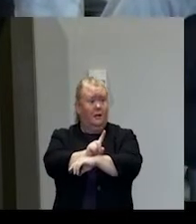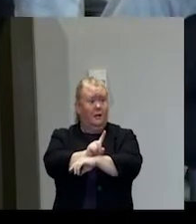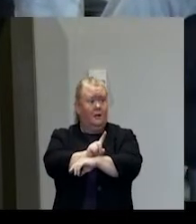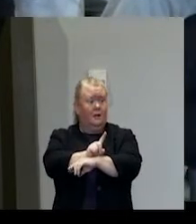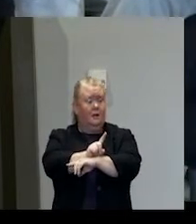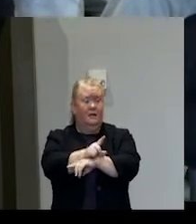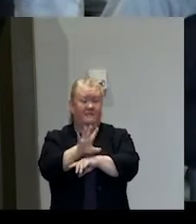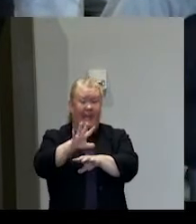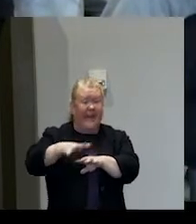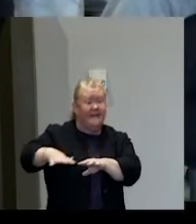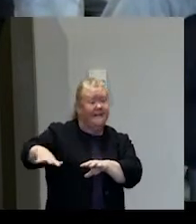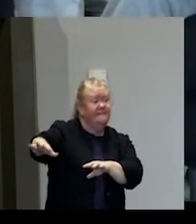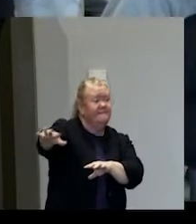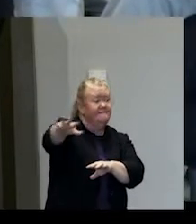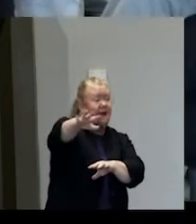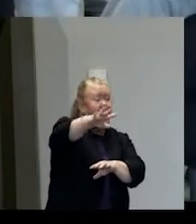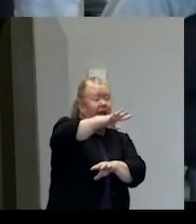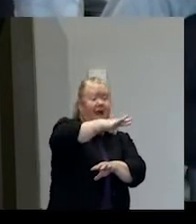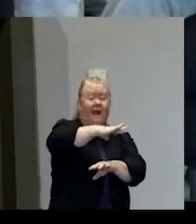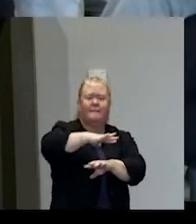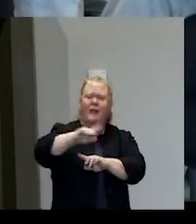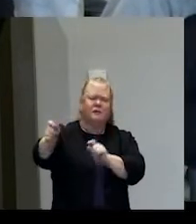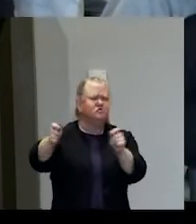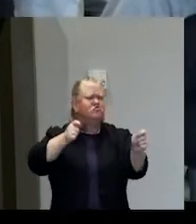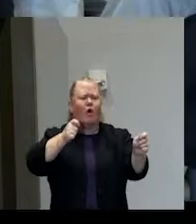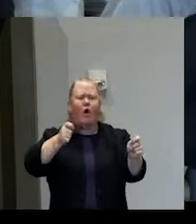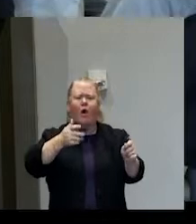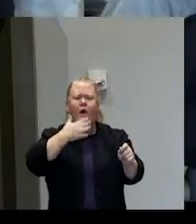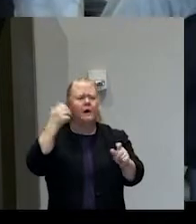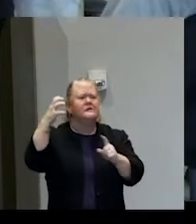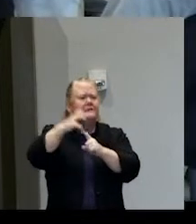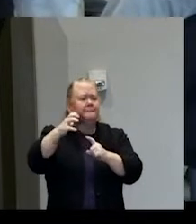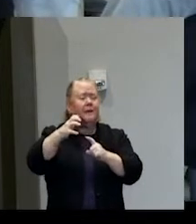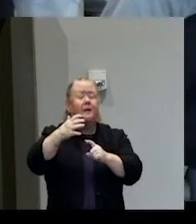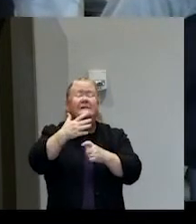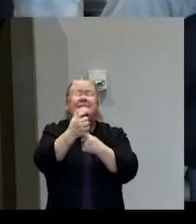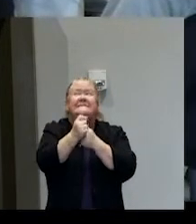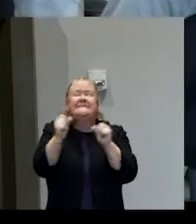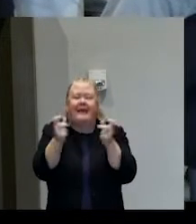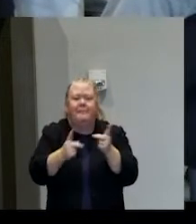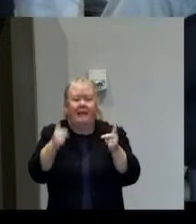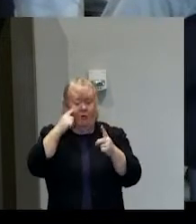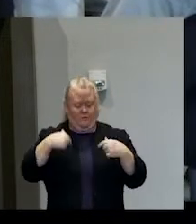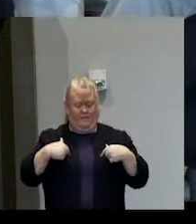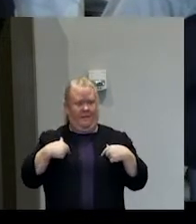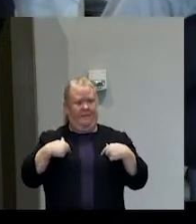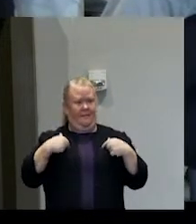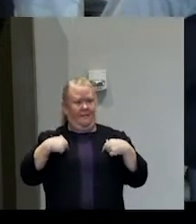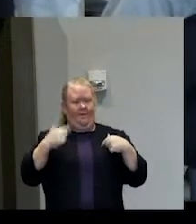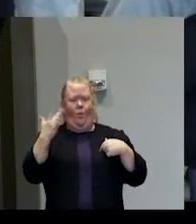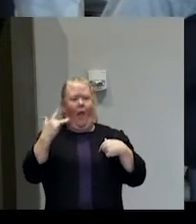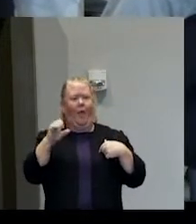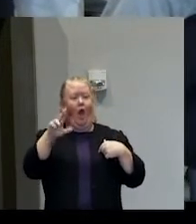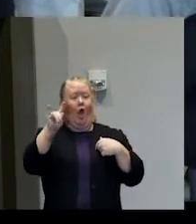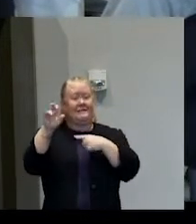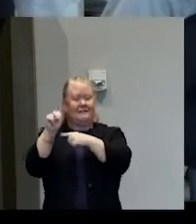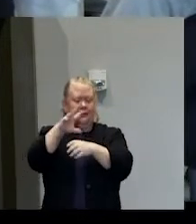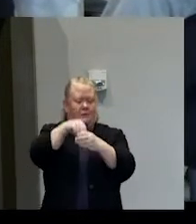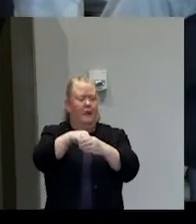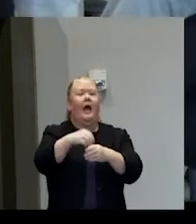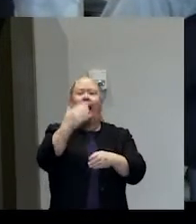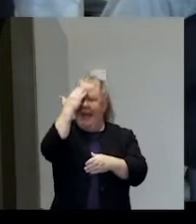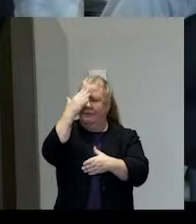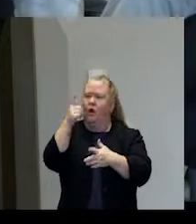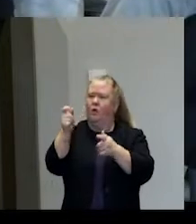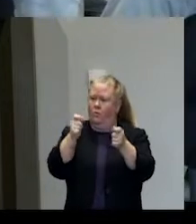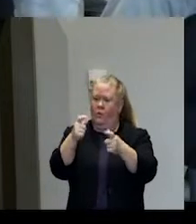controlled environment ever. It is the safest place for someone who's autistic to be. In my experience, because I know what I'm saying, I know